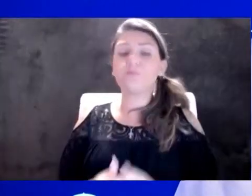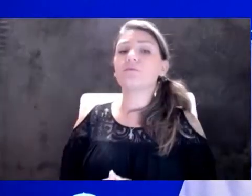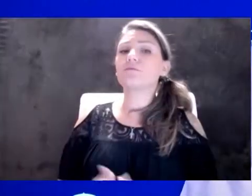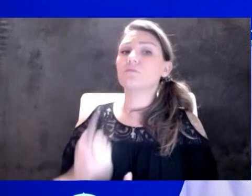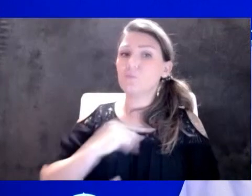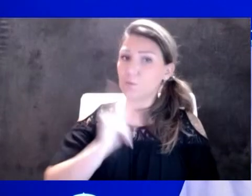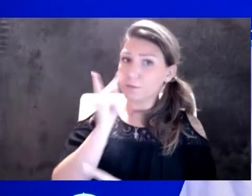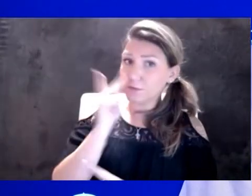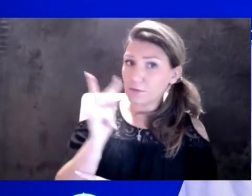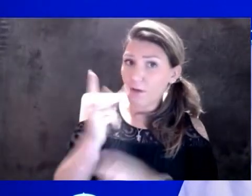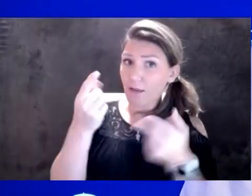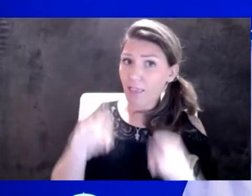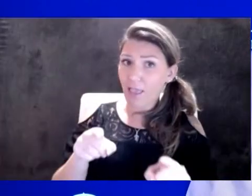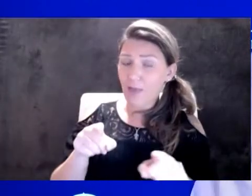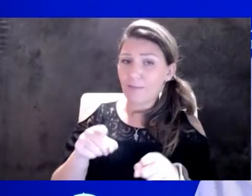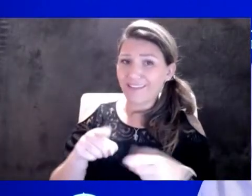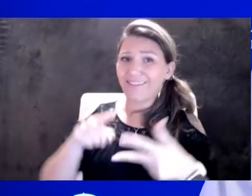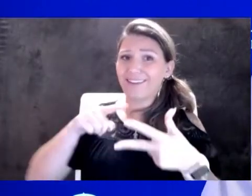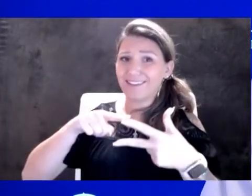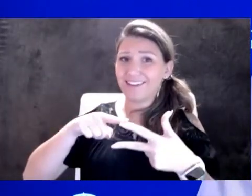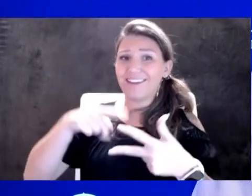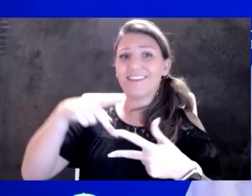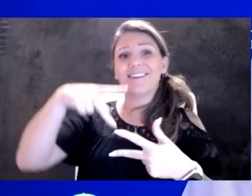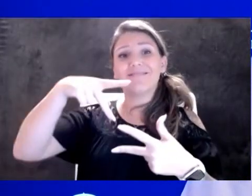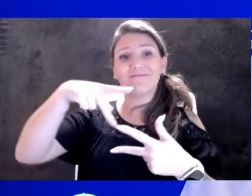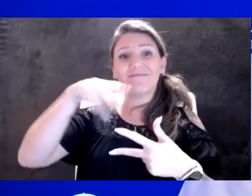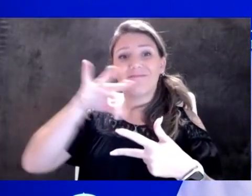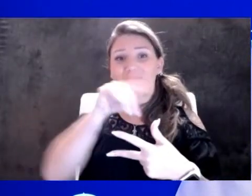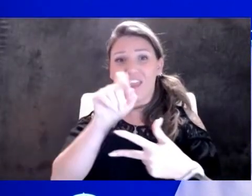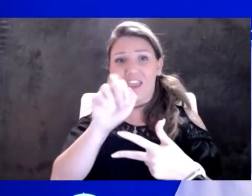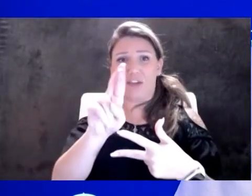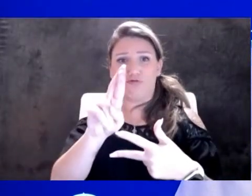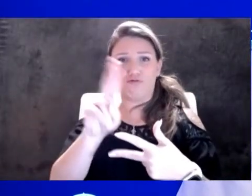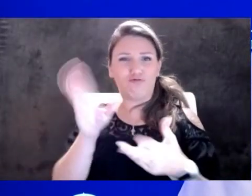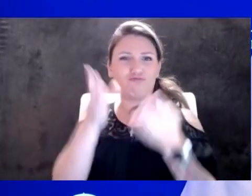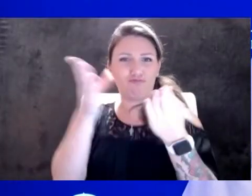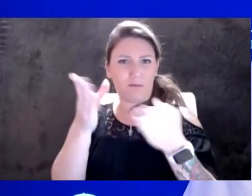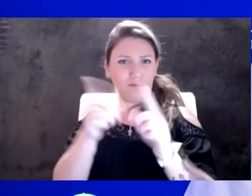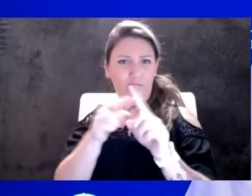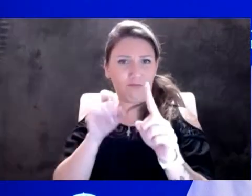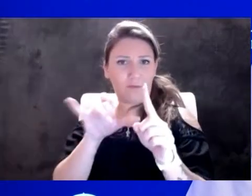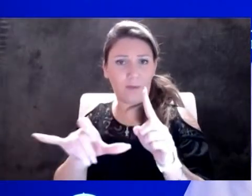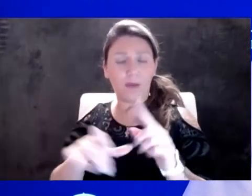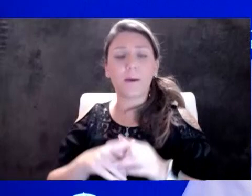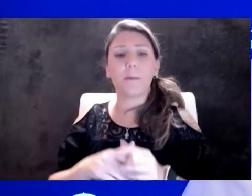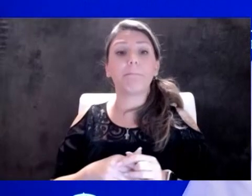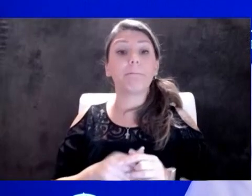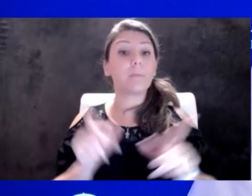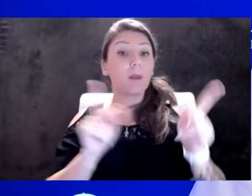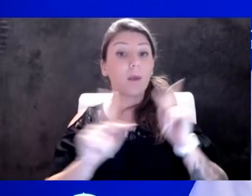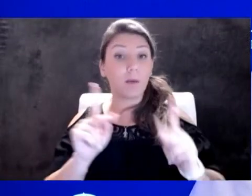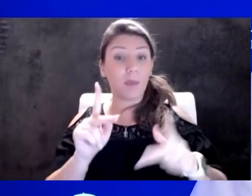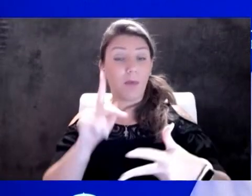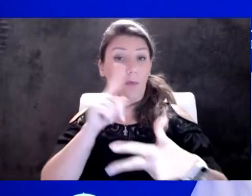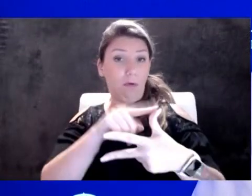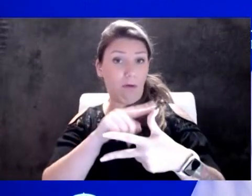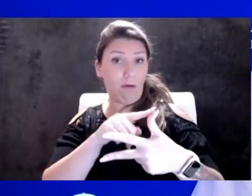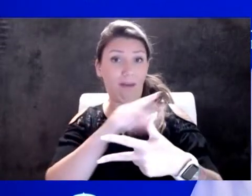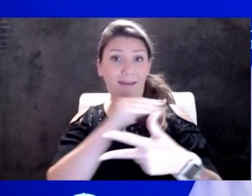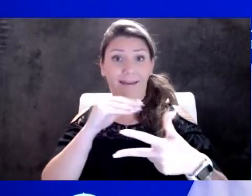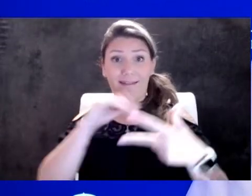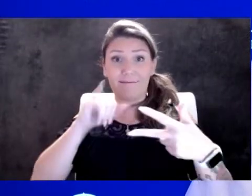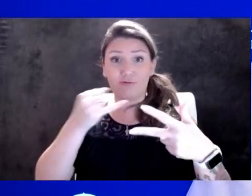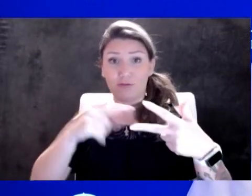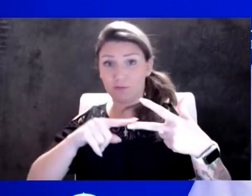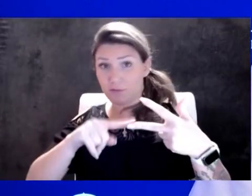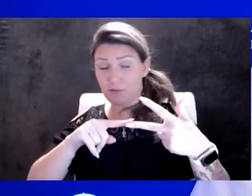with Pfizer and the recommendations and the data behind that. We know that the people who got Moderna and Johnson & Johnson vaccines